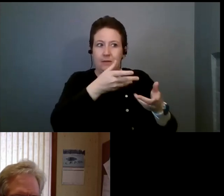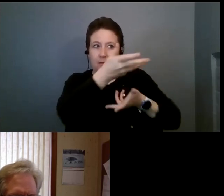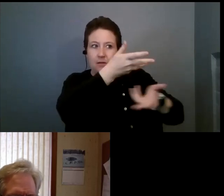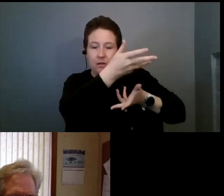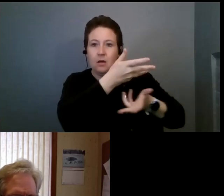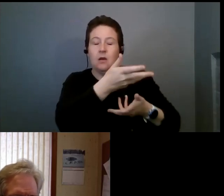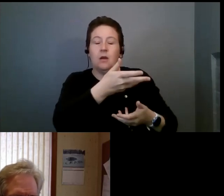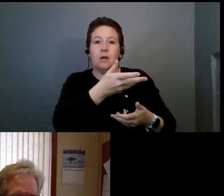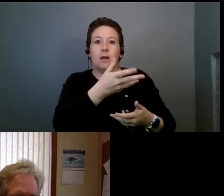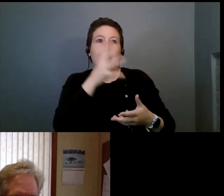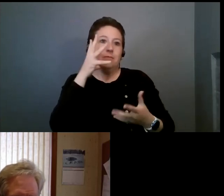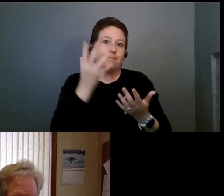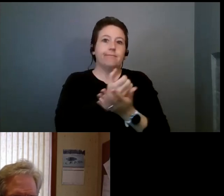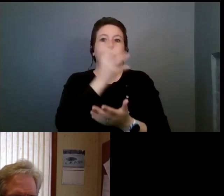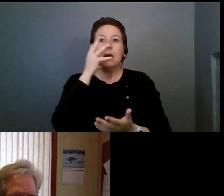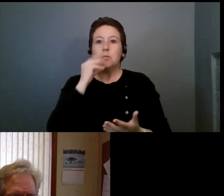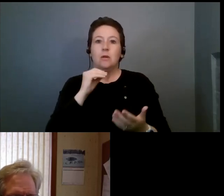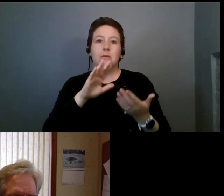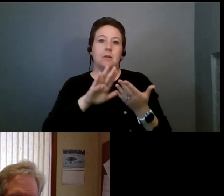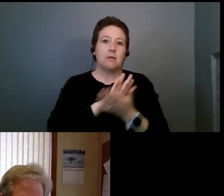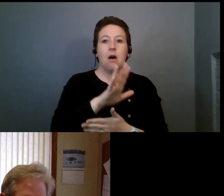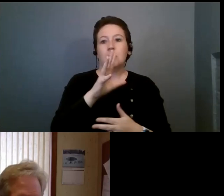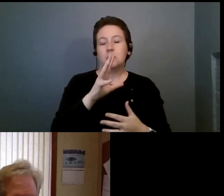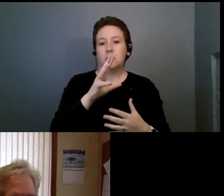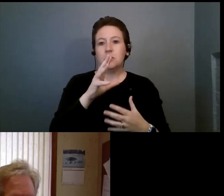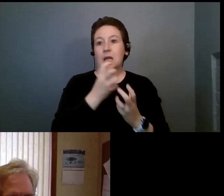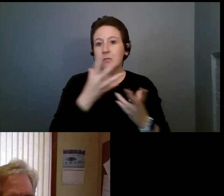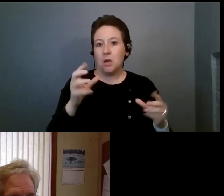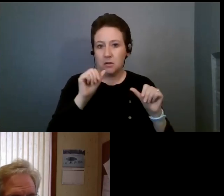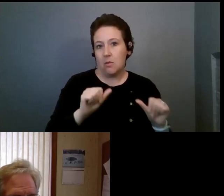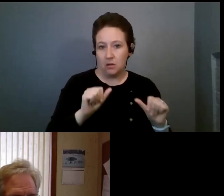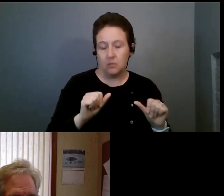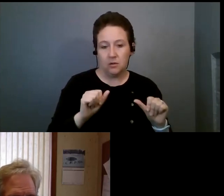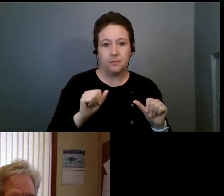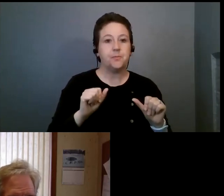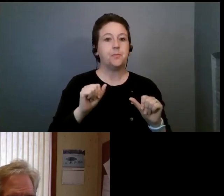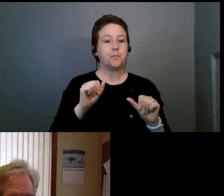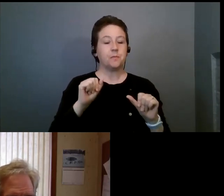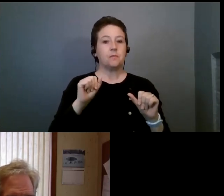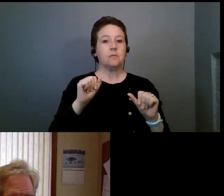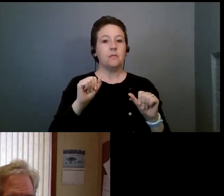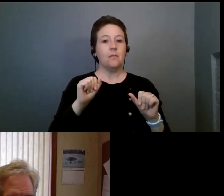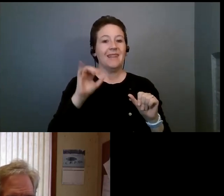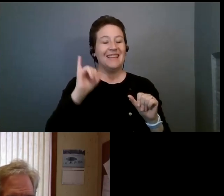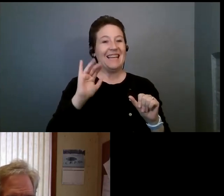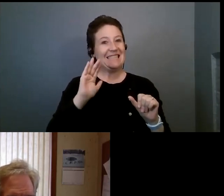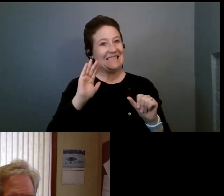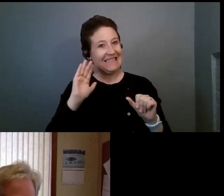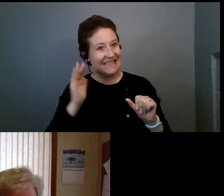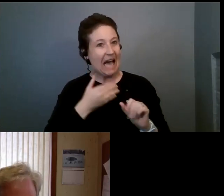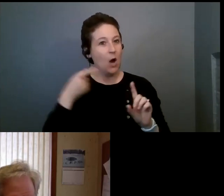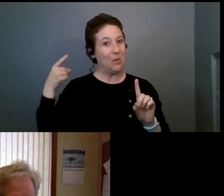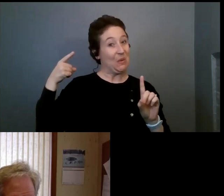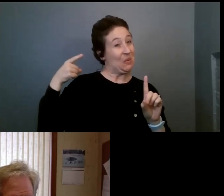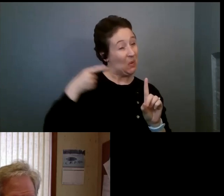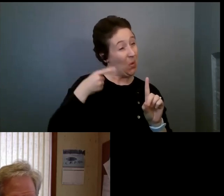of the college on-campus experience as the current situation will allow. So that is that's what we've been